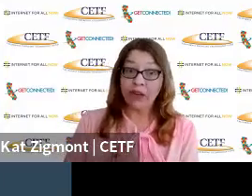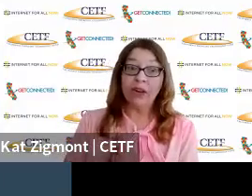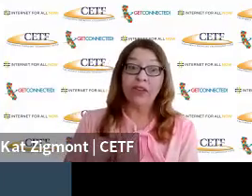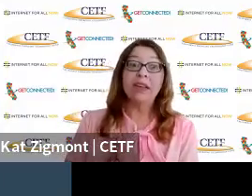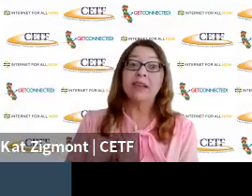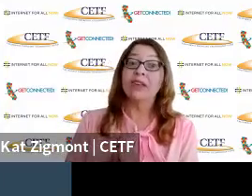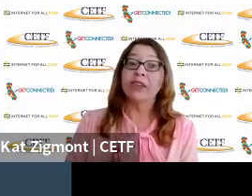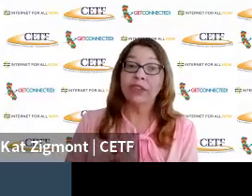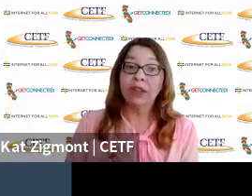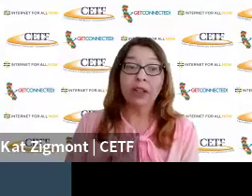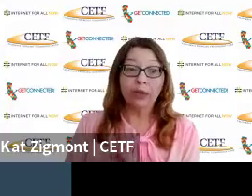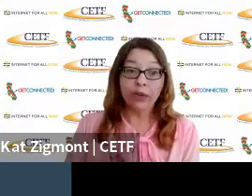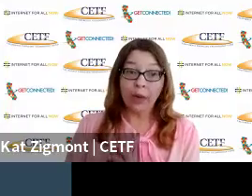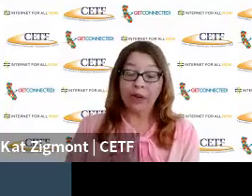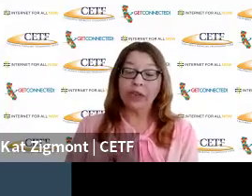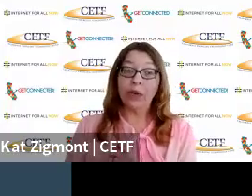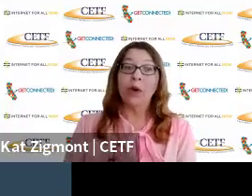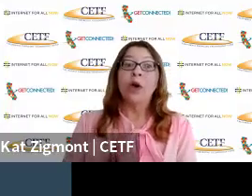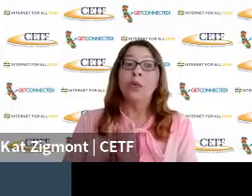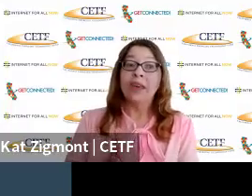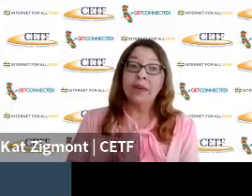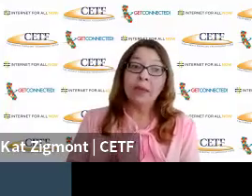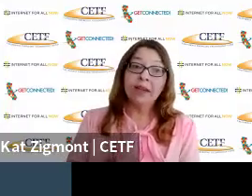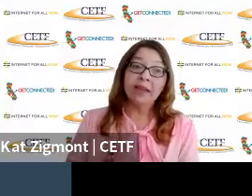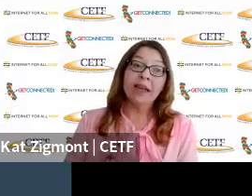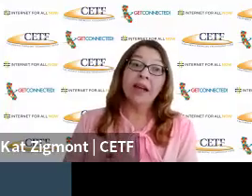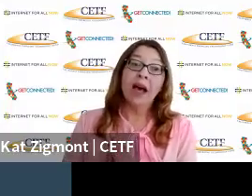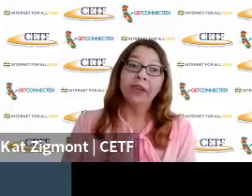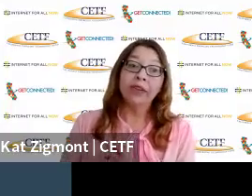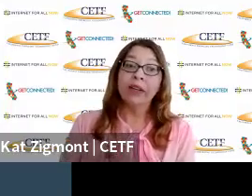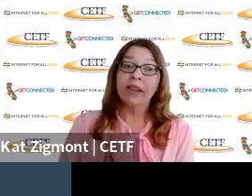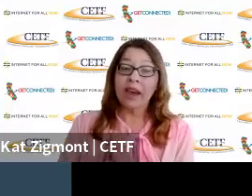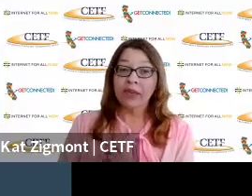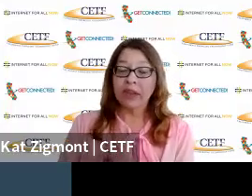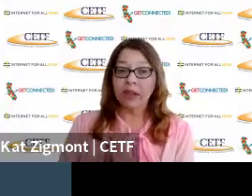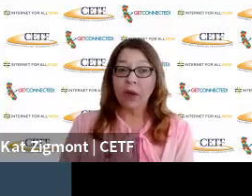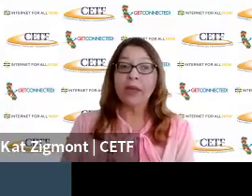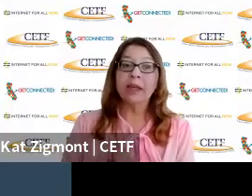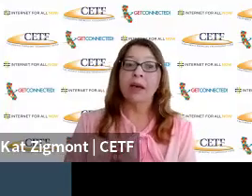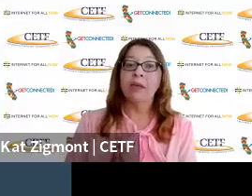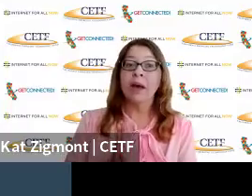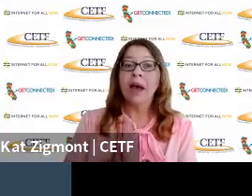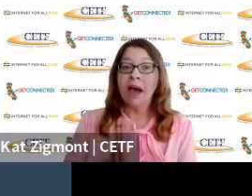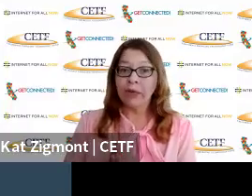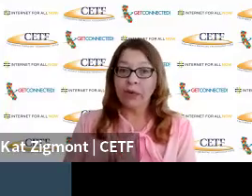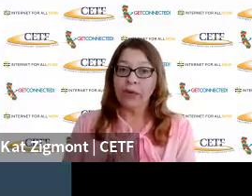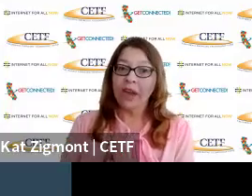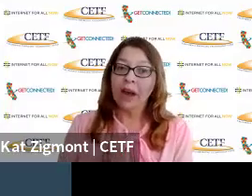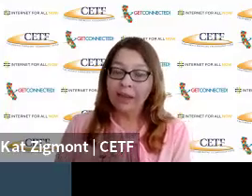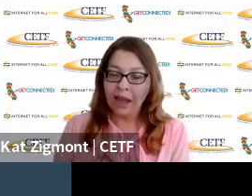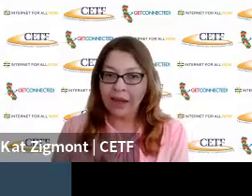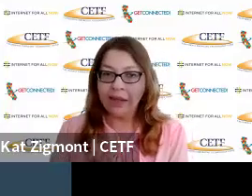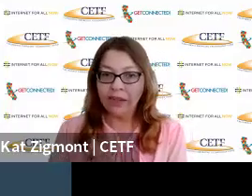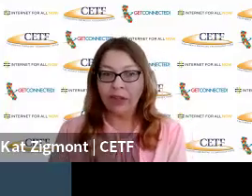the major areas is our digital inclusion work. So we have committed to getting 100,000 low-income